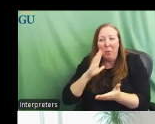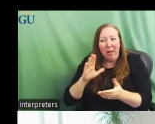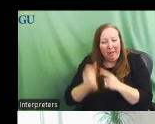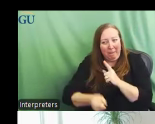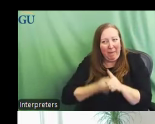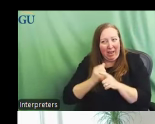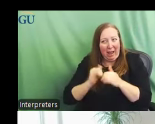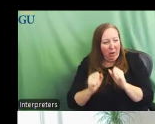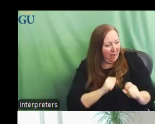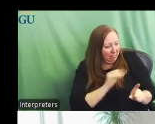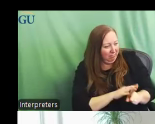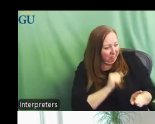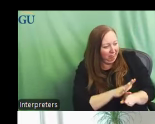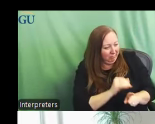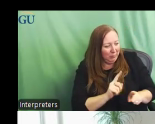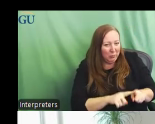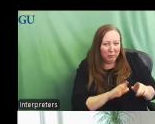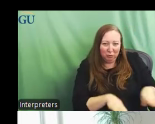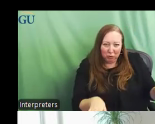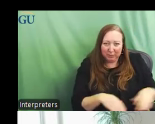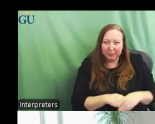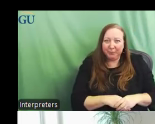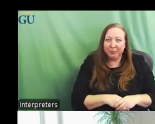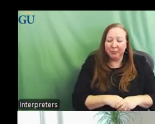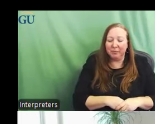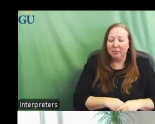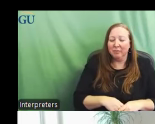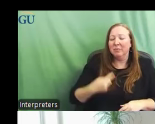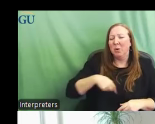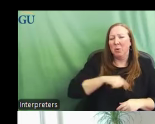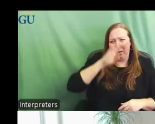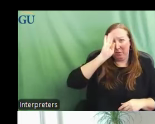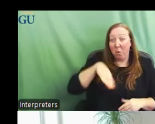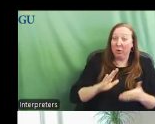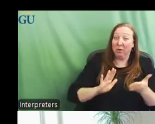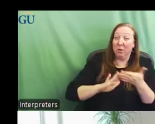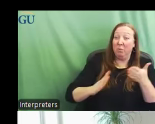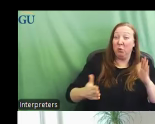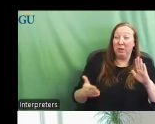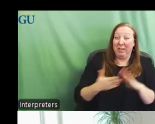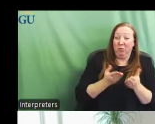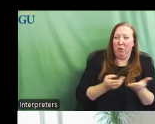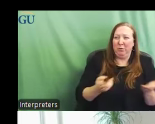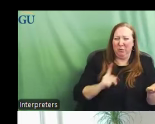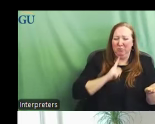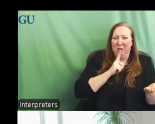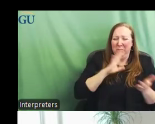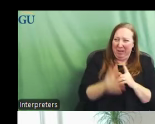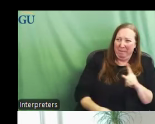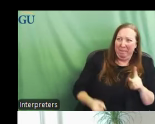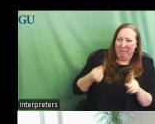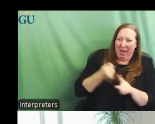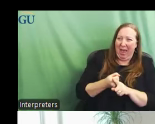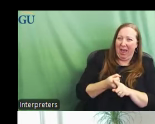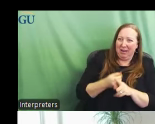language. We also know that community resources really impact that access to